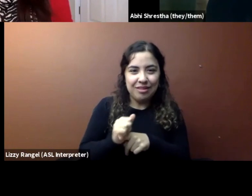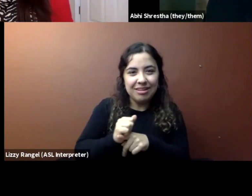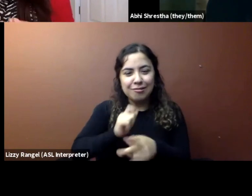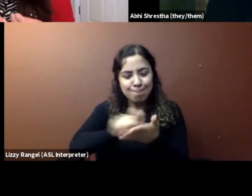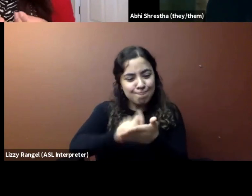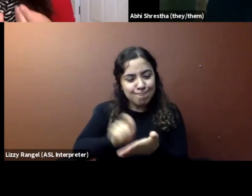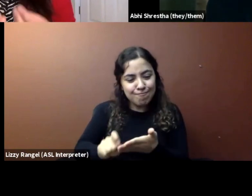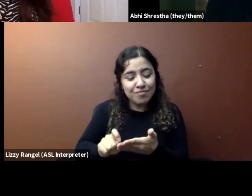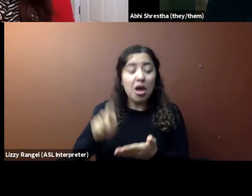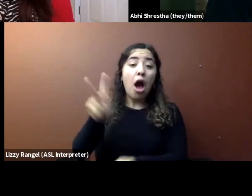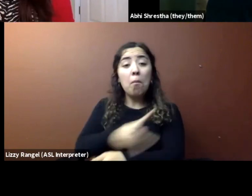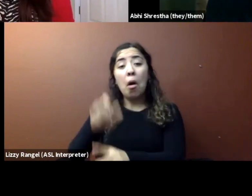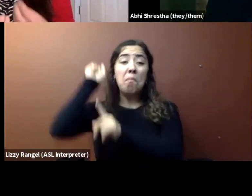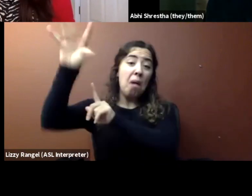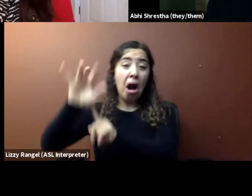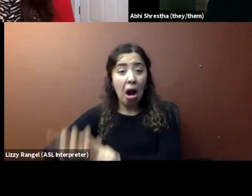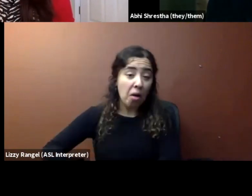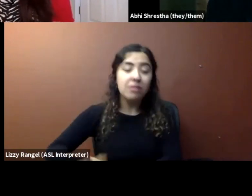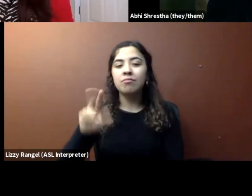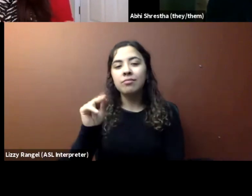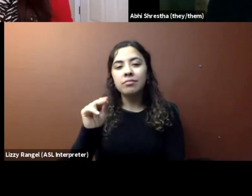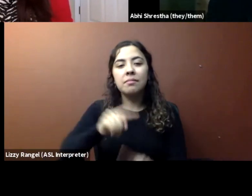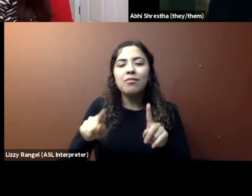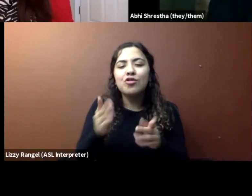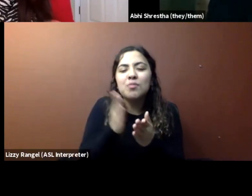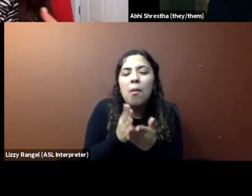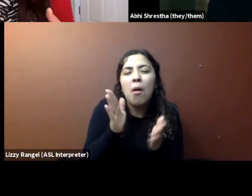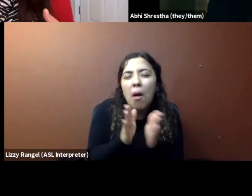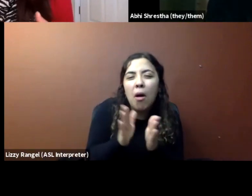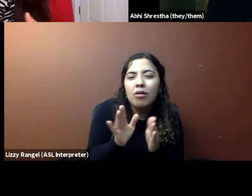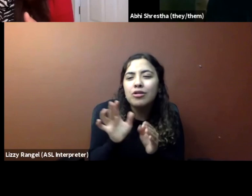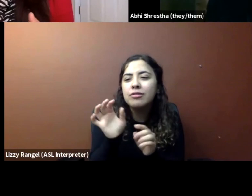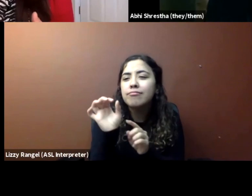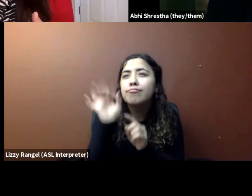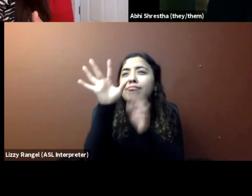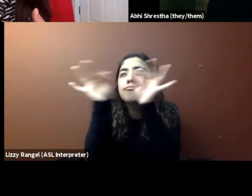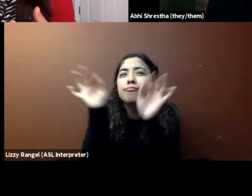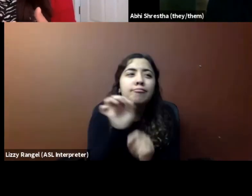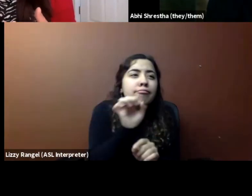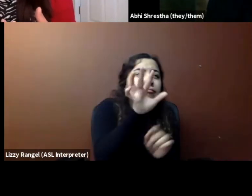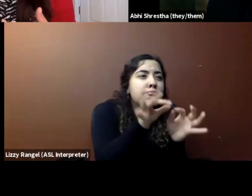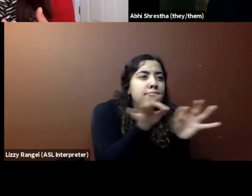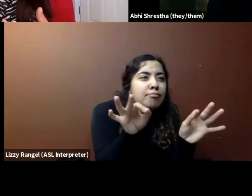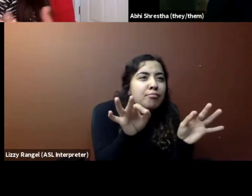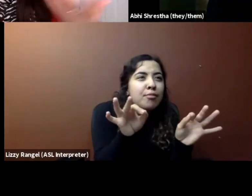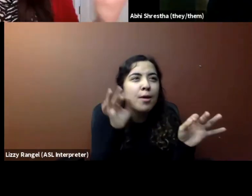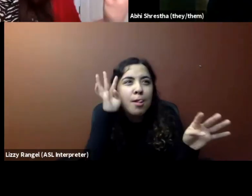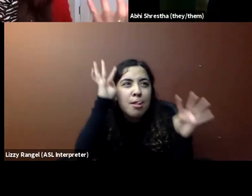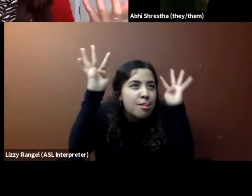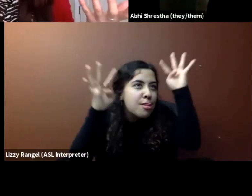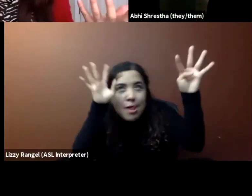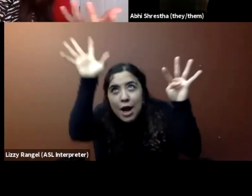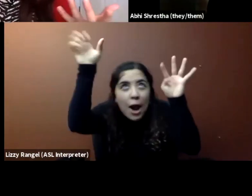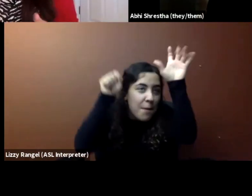little nuggets of beauty usually come forth. And so, I think